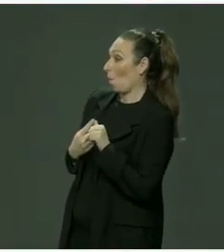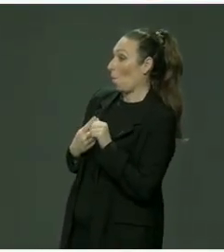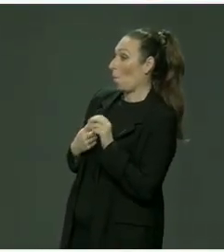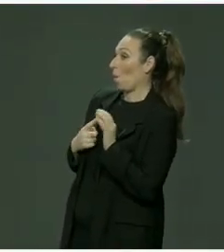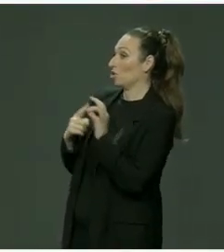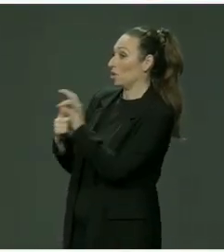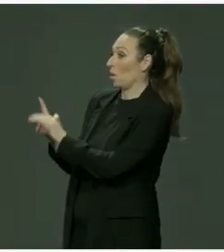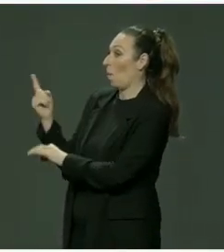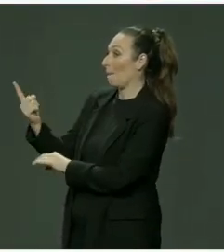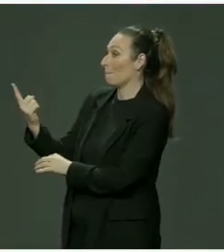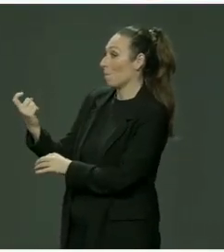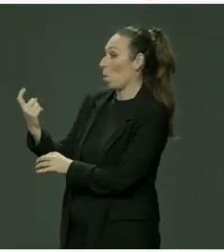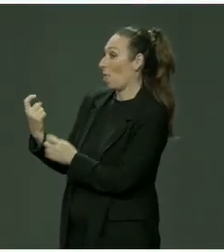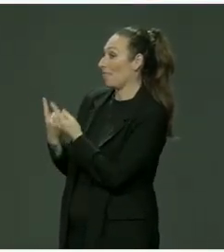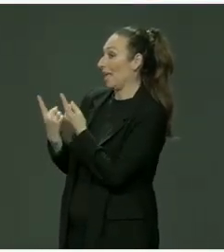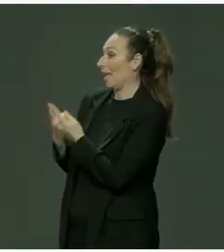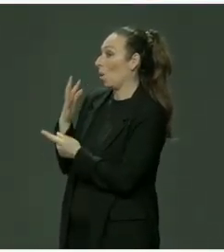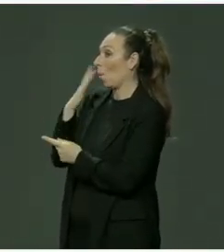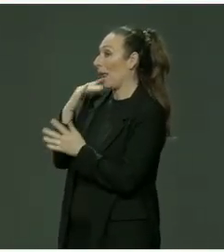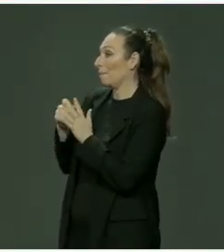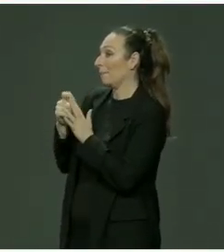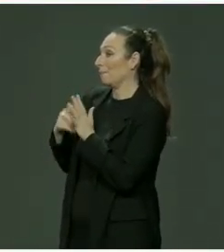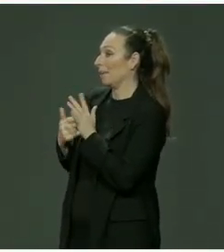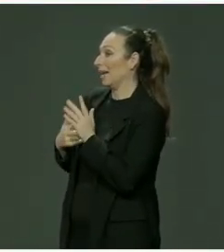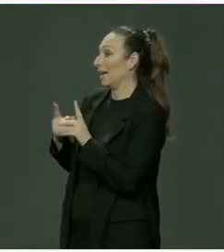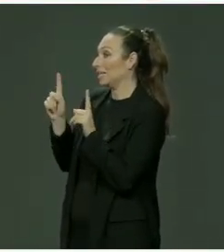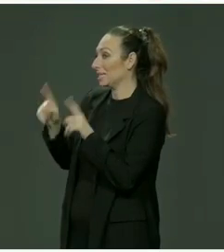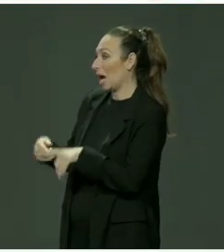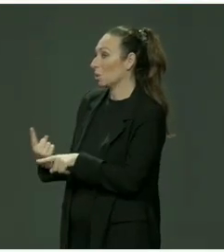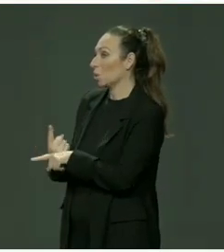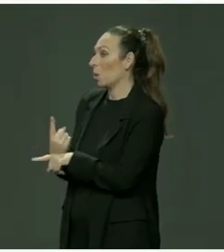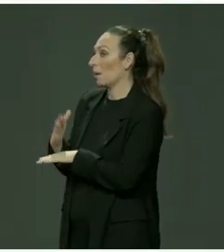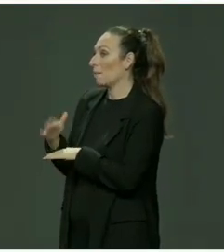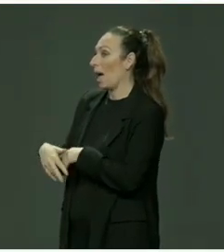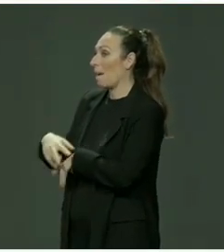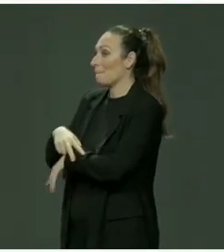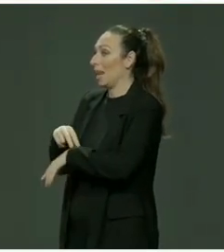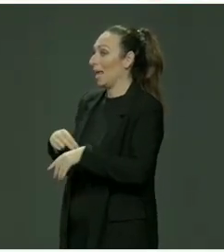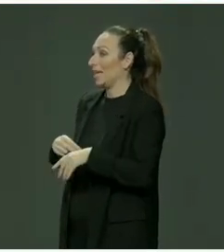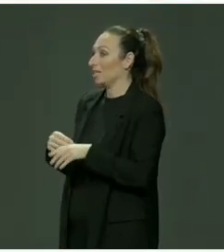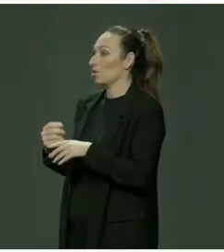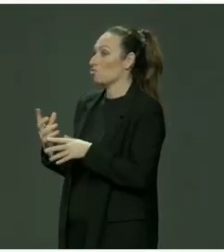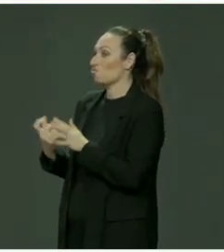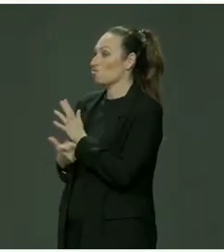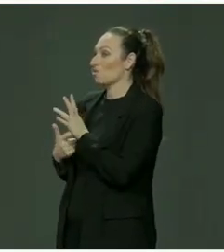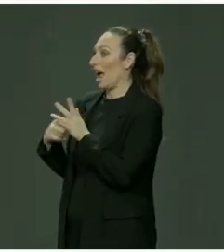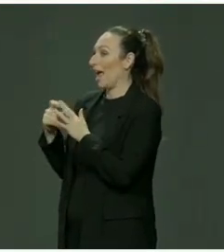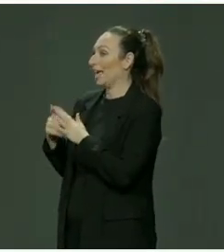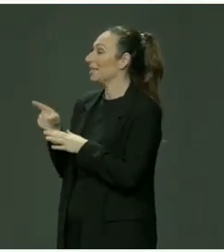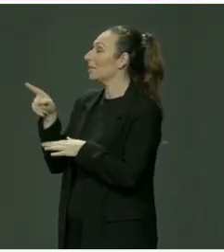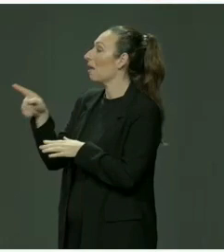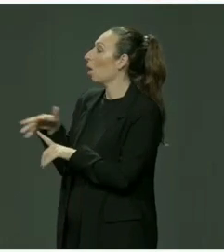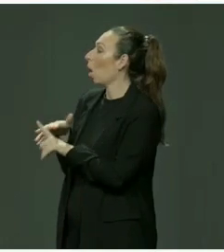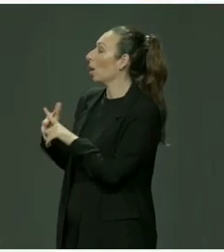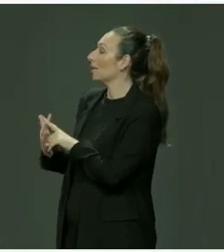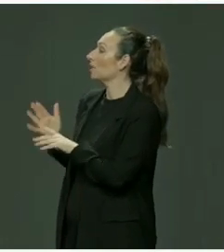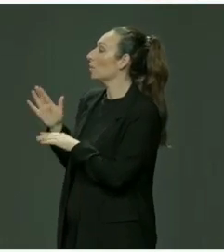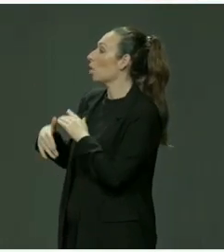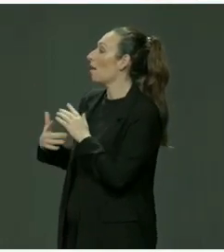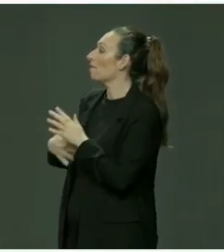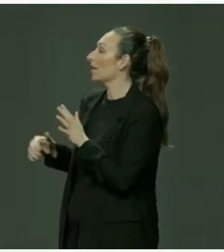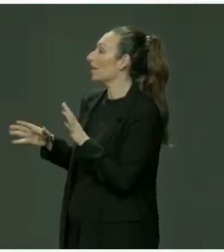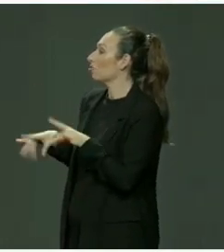when Peter Starr talked of, have you had police raids? I just wanted to add some context. That was around the Australian Office of Financial